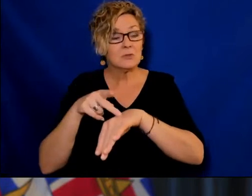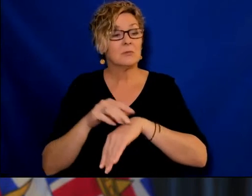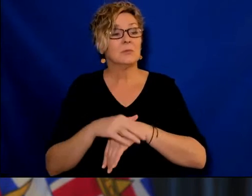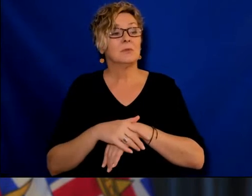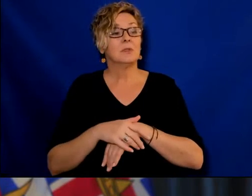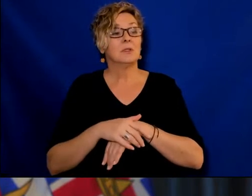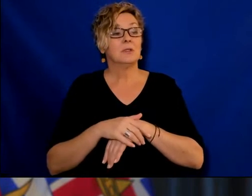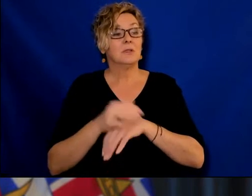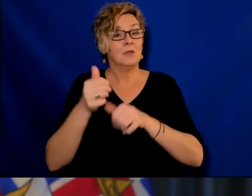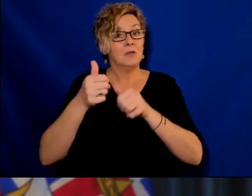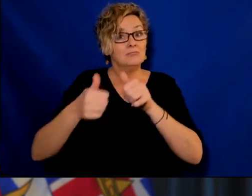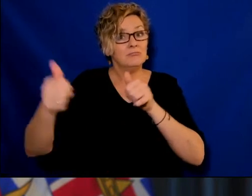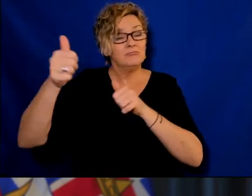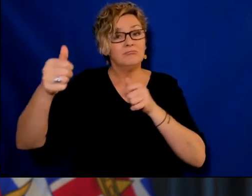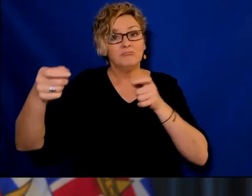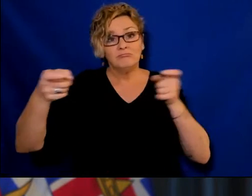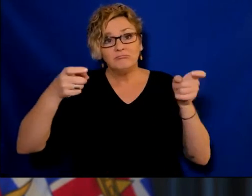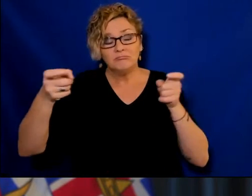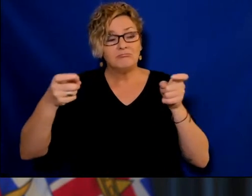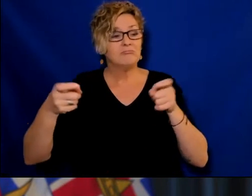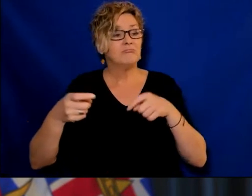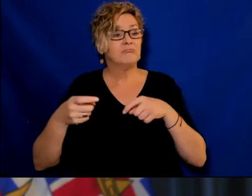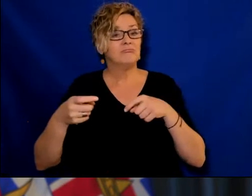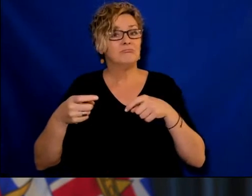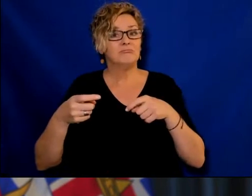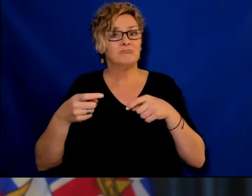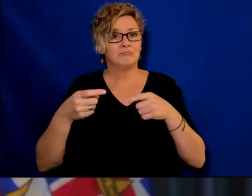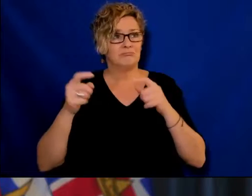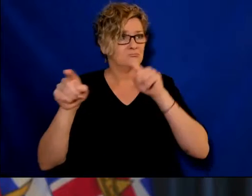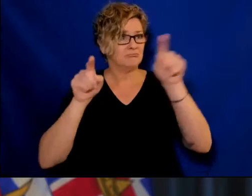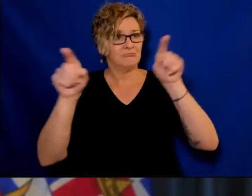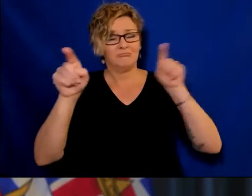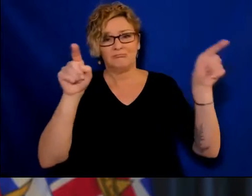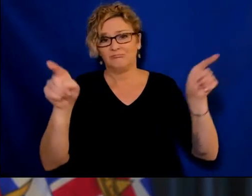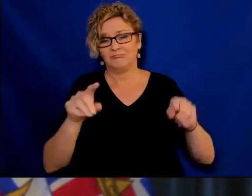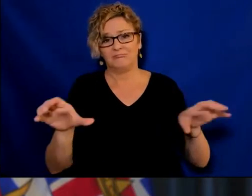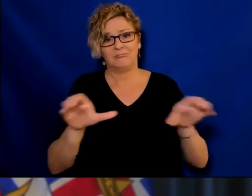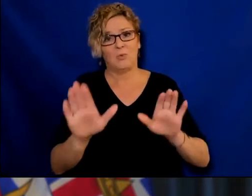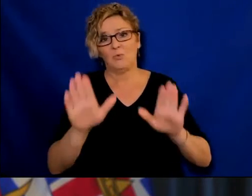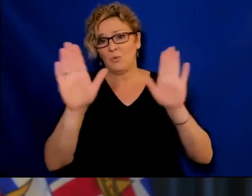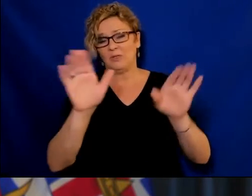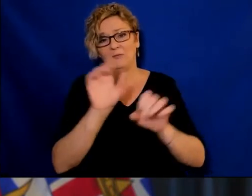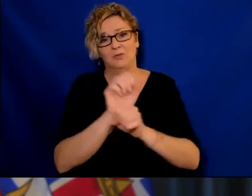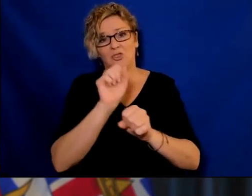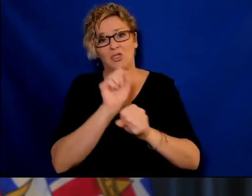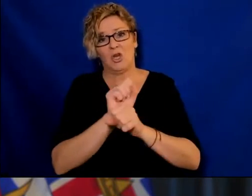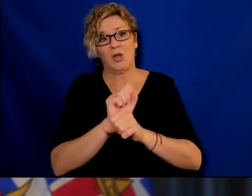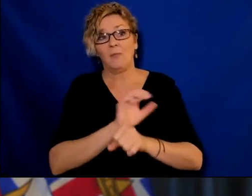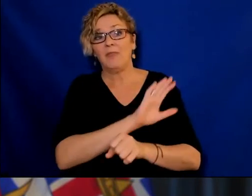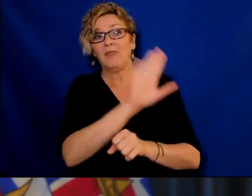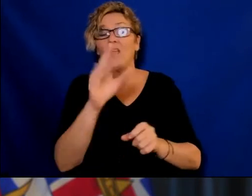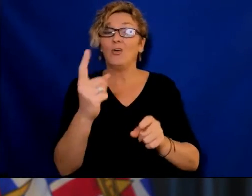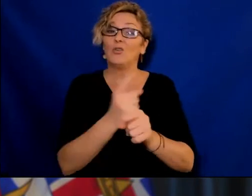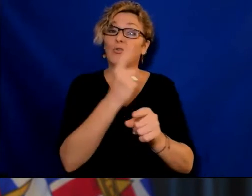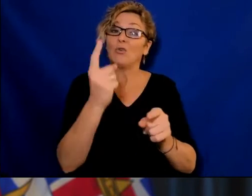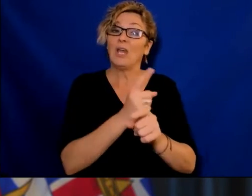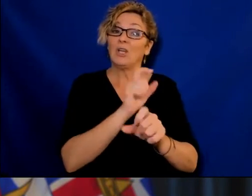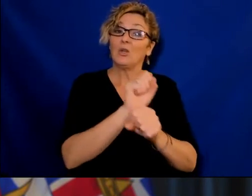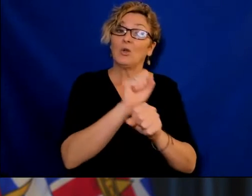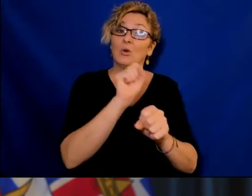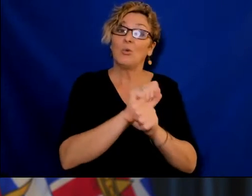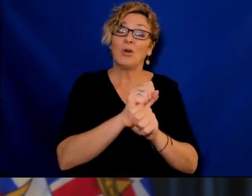done an admirable and remarkable job in doing all of the work they normally do and in dealing with